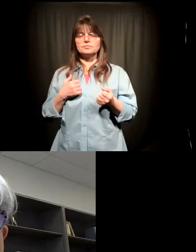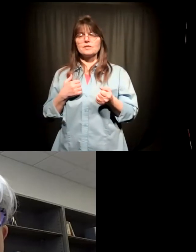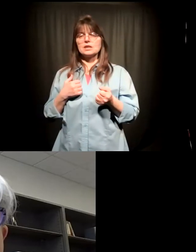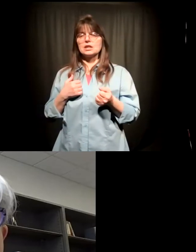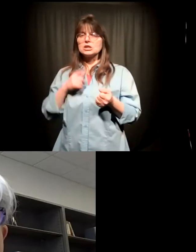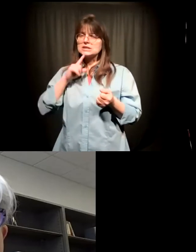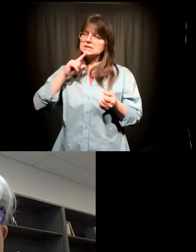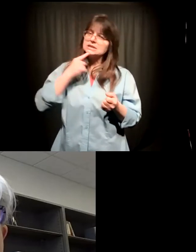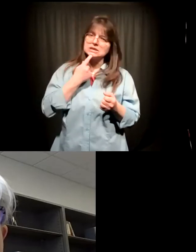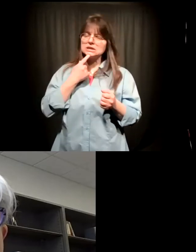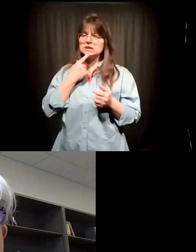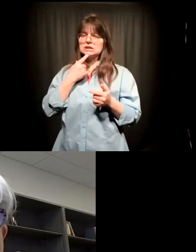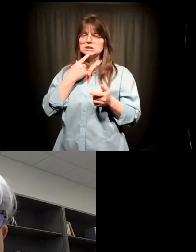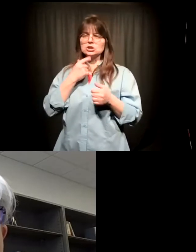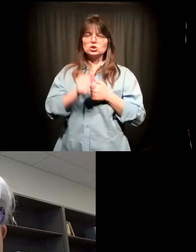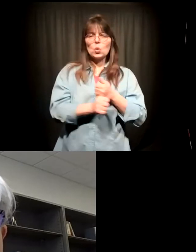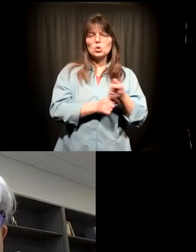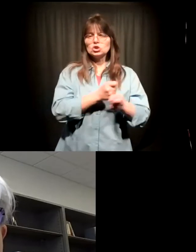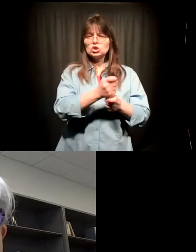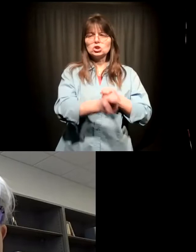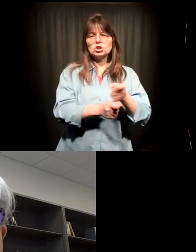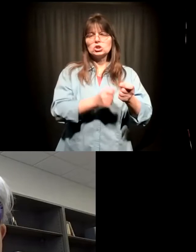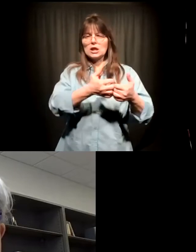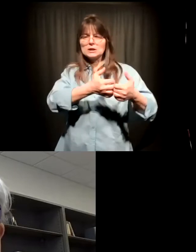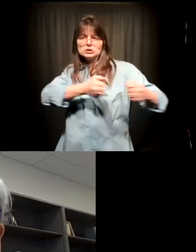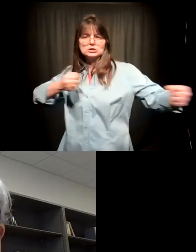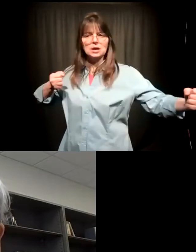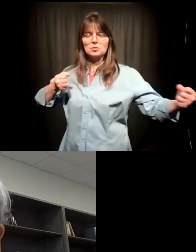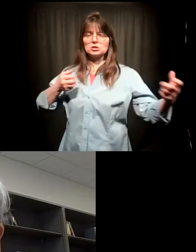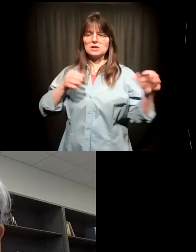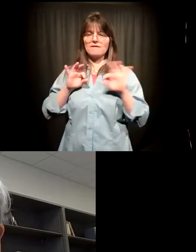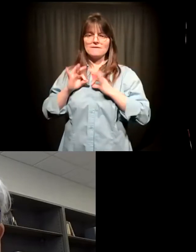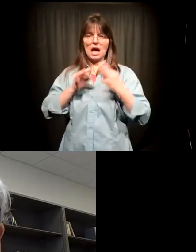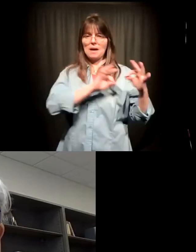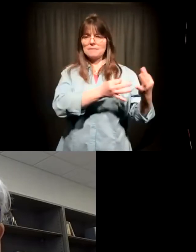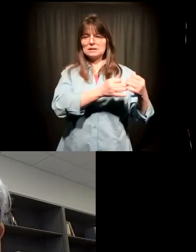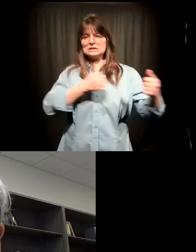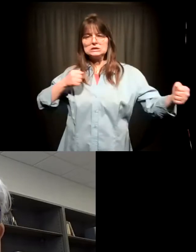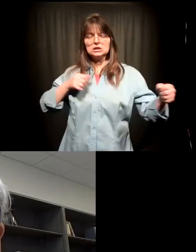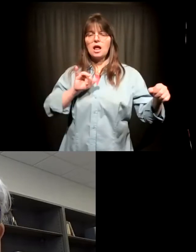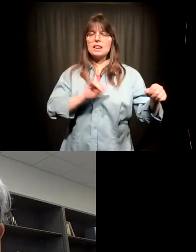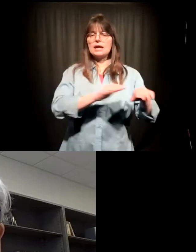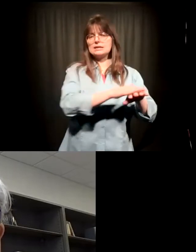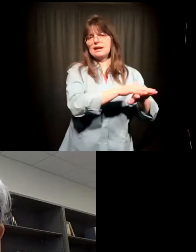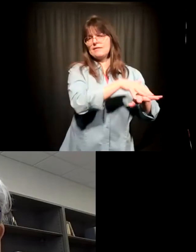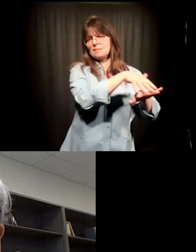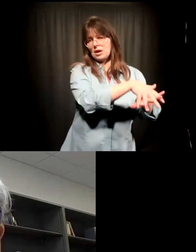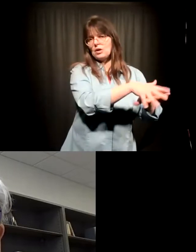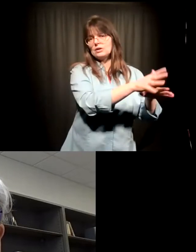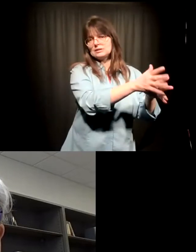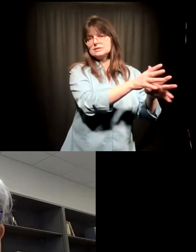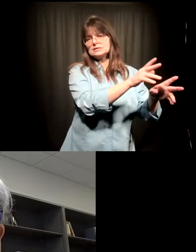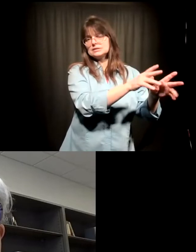abuse and torture and sort of pulling apart of families that those Native, the schools for